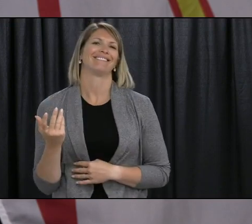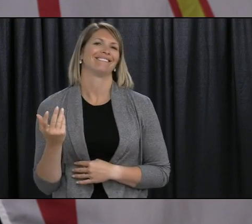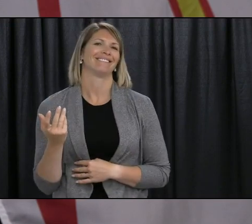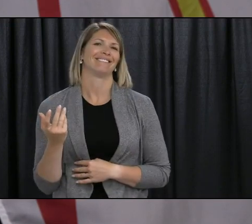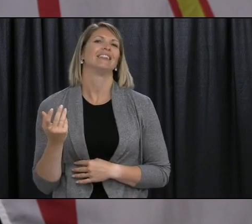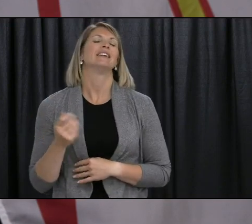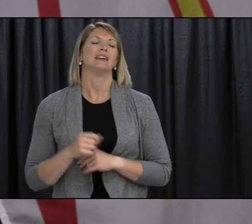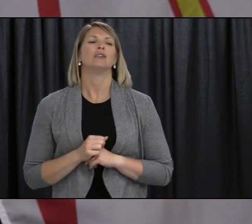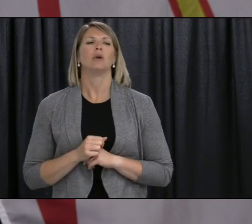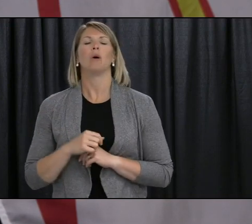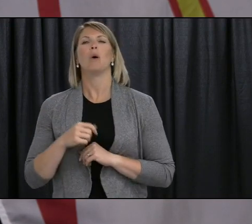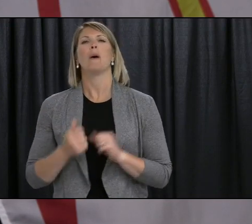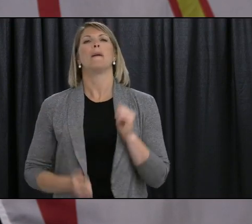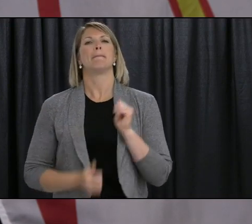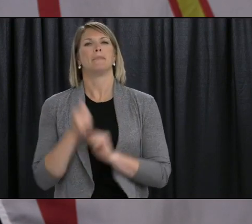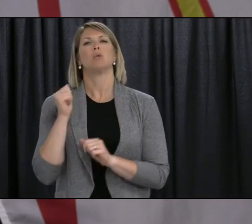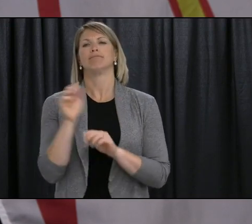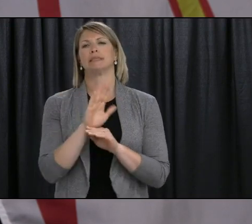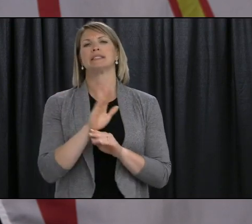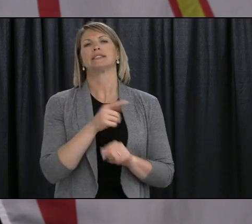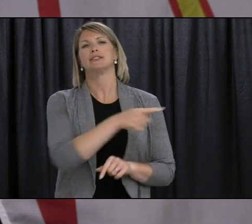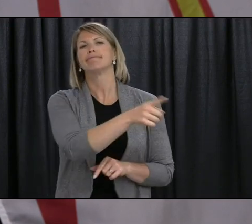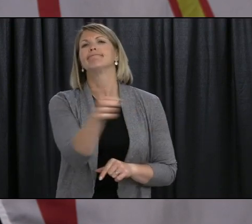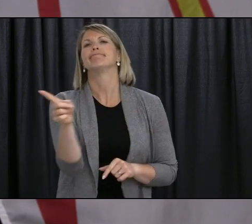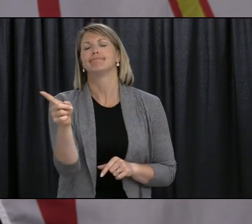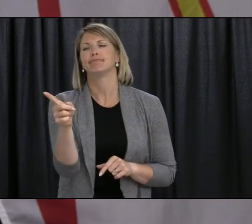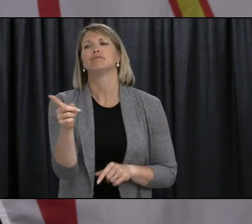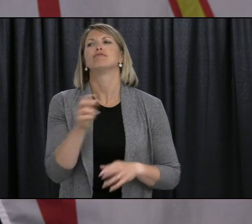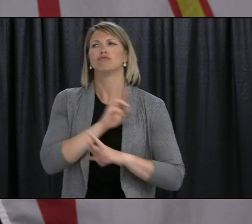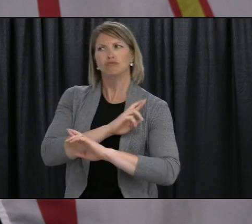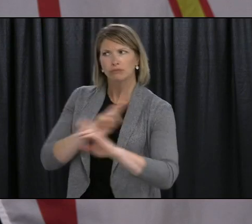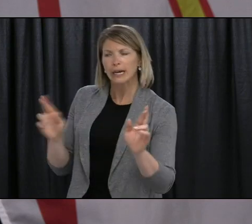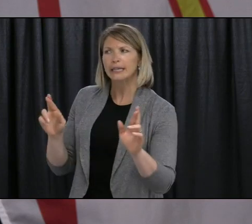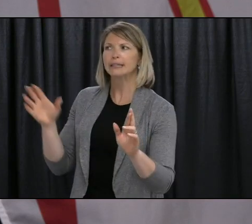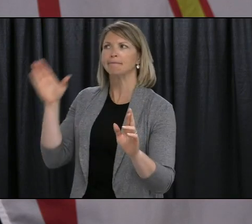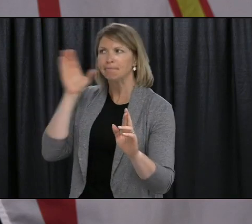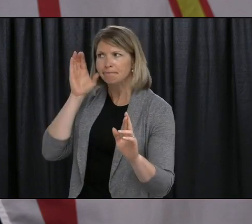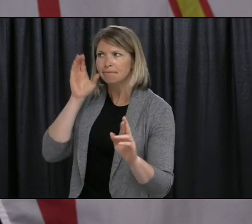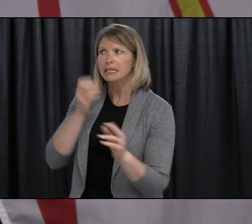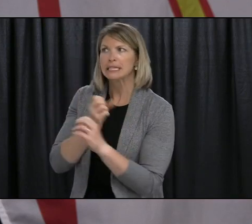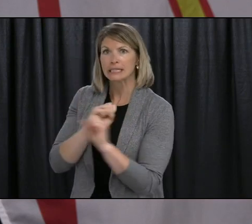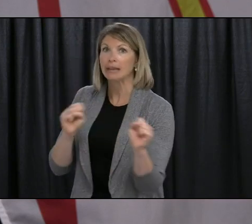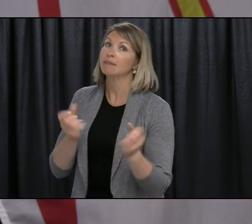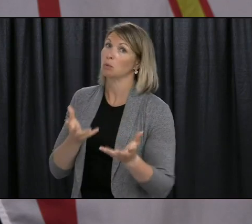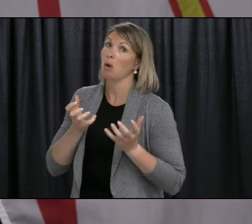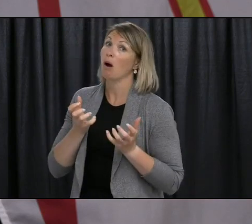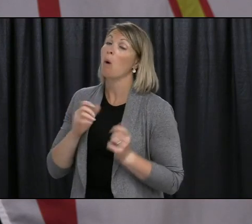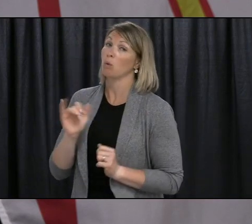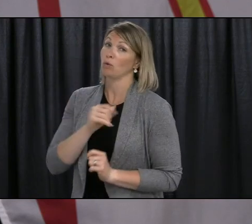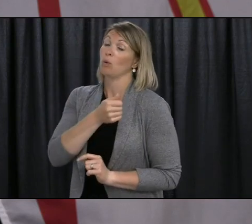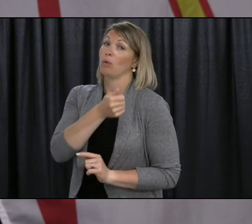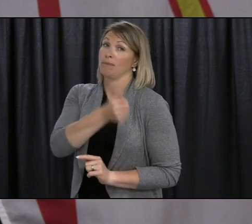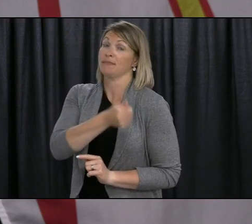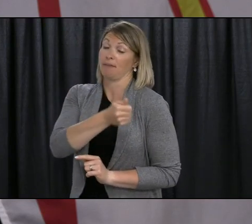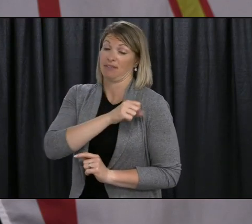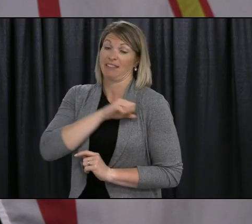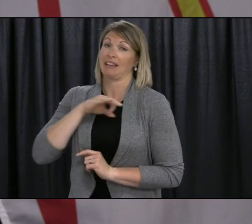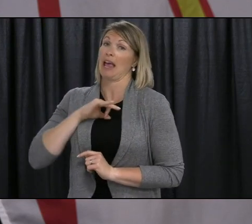businesses are engaged to ensure that they're keeping their customers safe, and that and their employees safe as well.